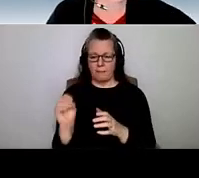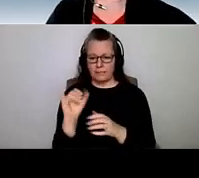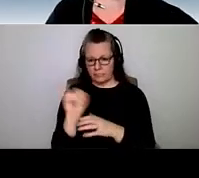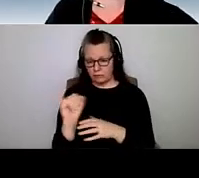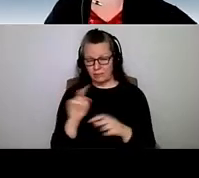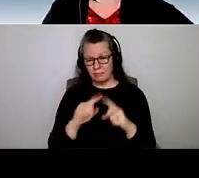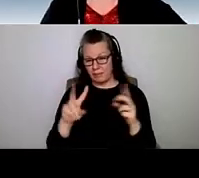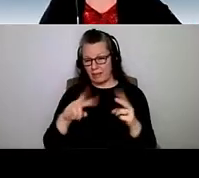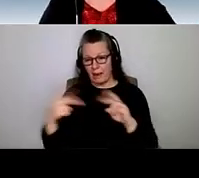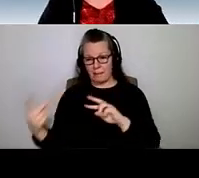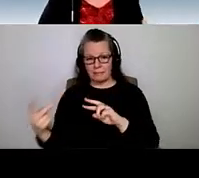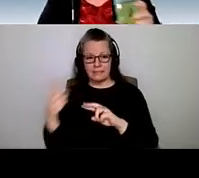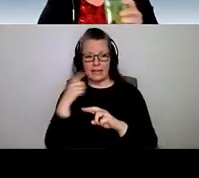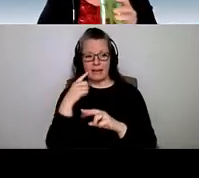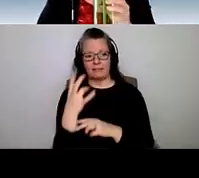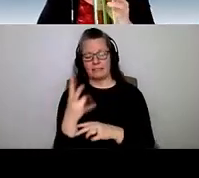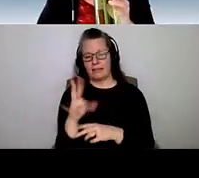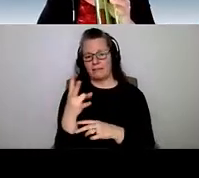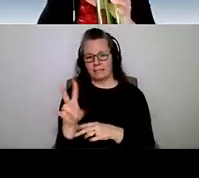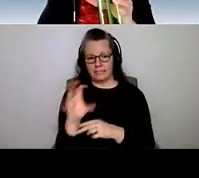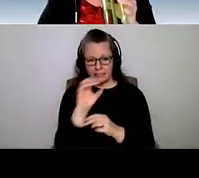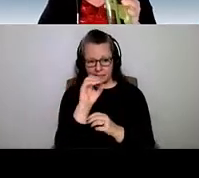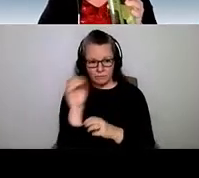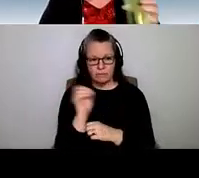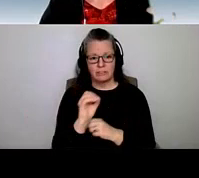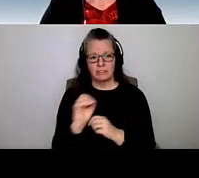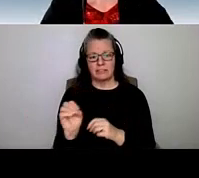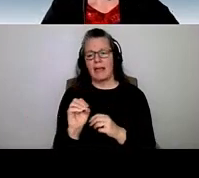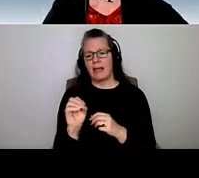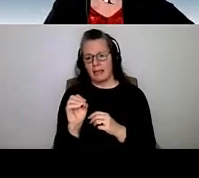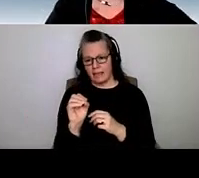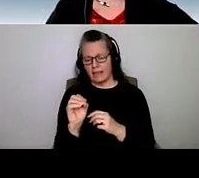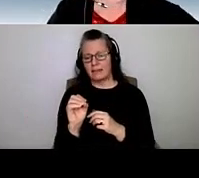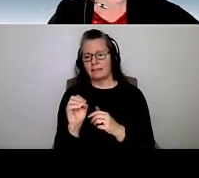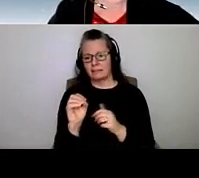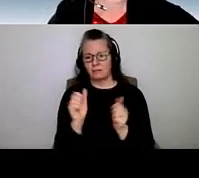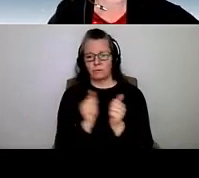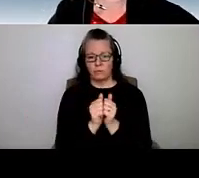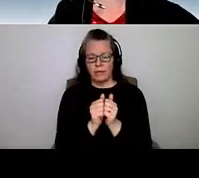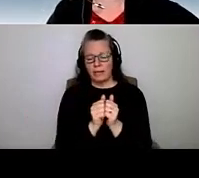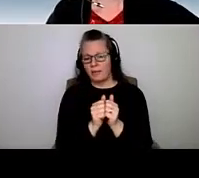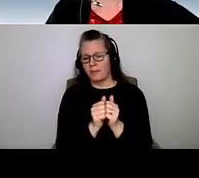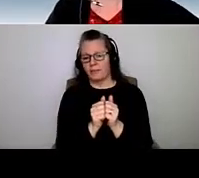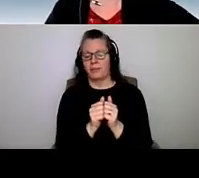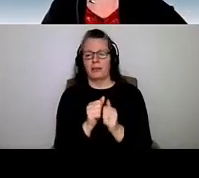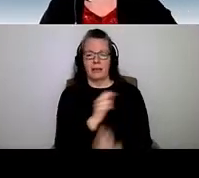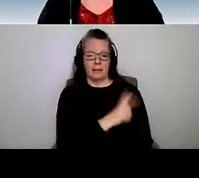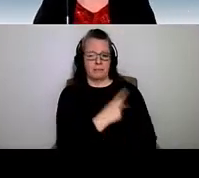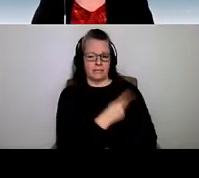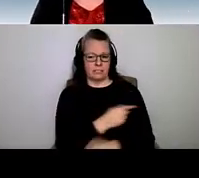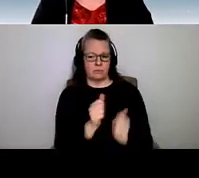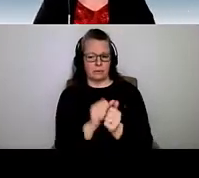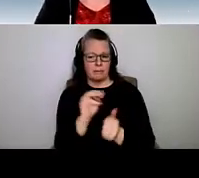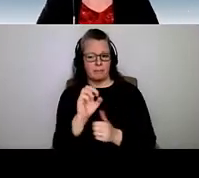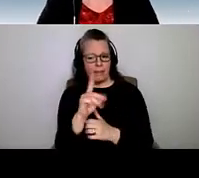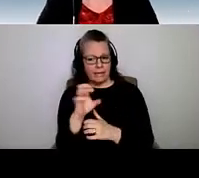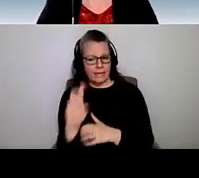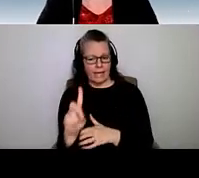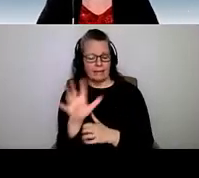about 17% of the patients across the state having Medicaid, at Denver Health, we're at about